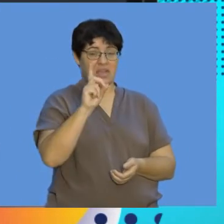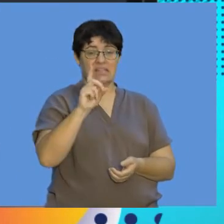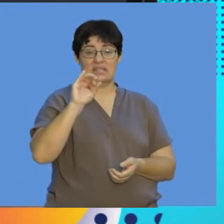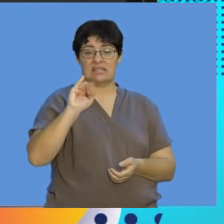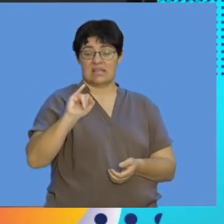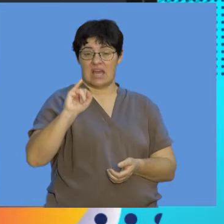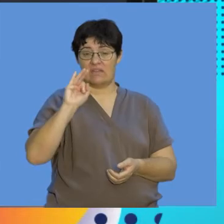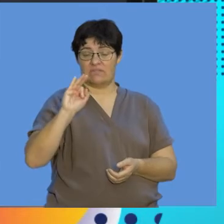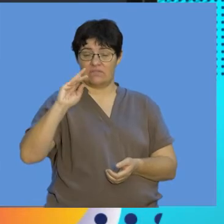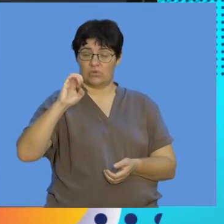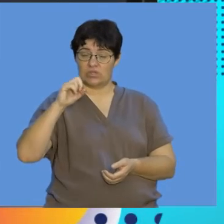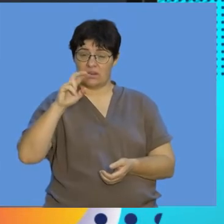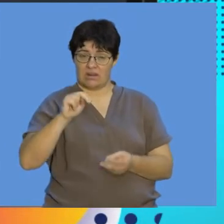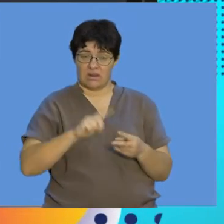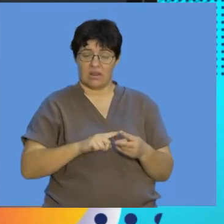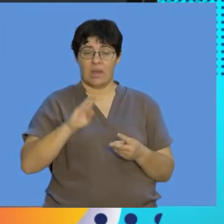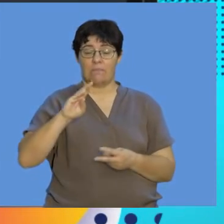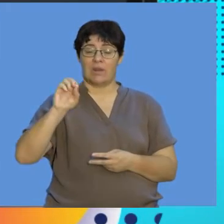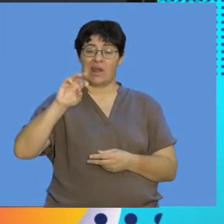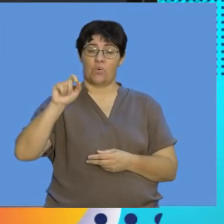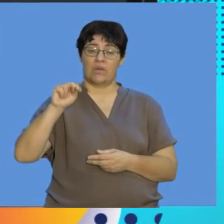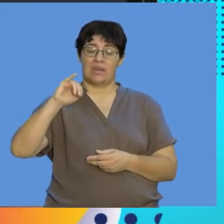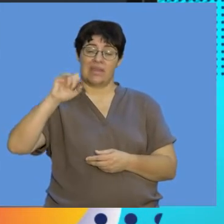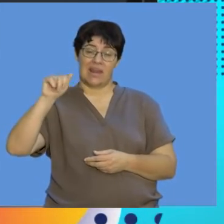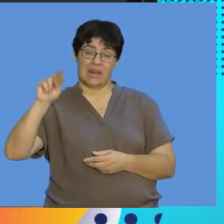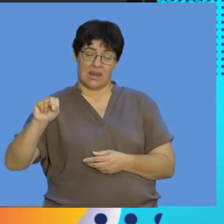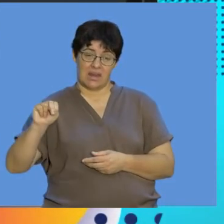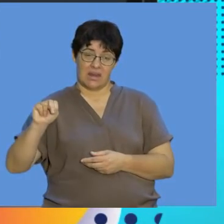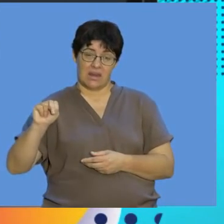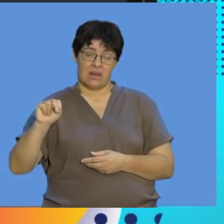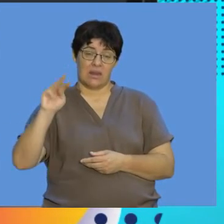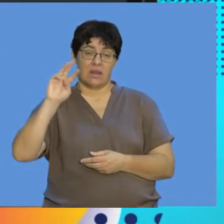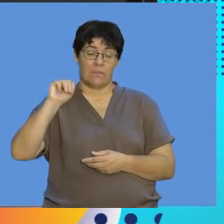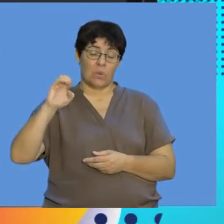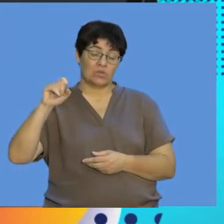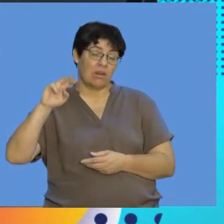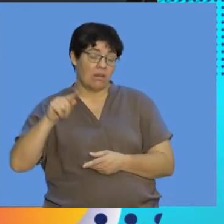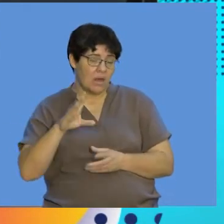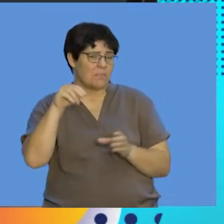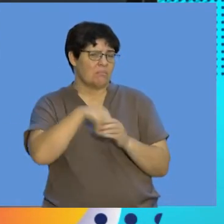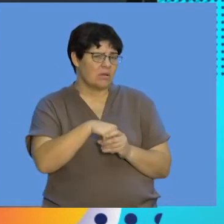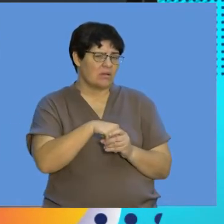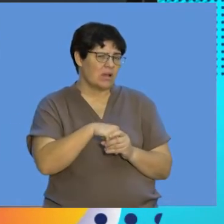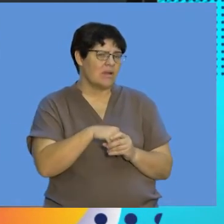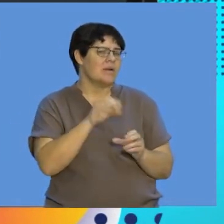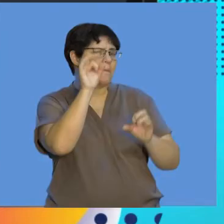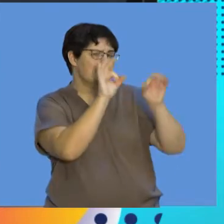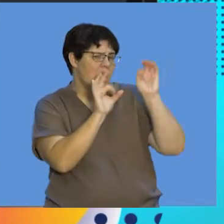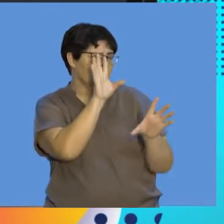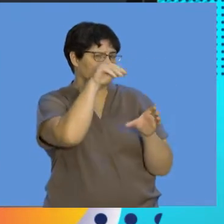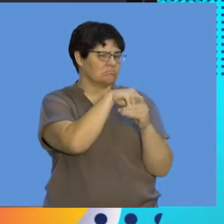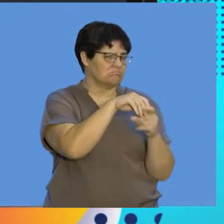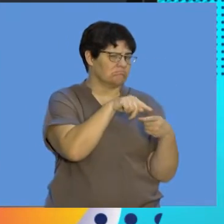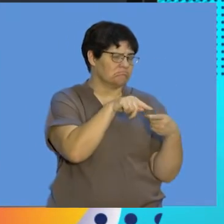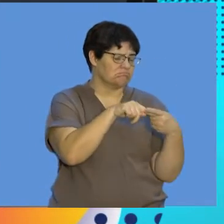primary motion, provide in terms of the fact that matter consists of particles, okay, and